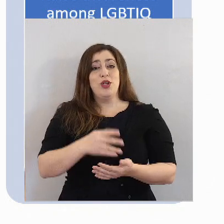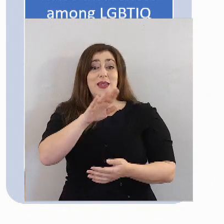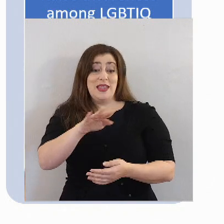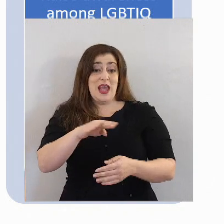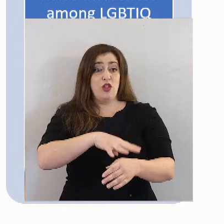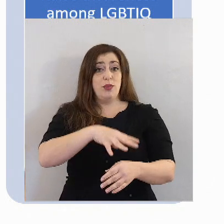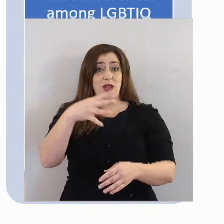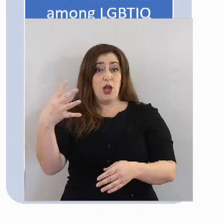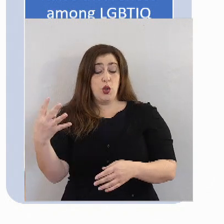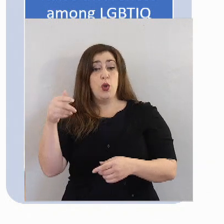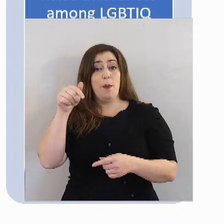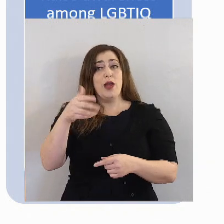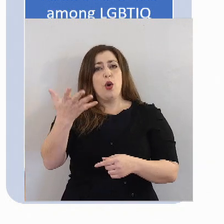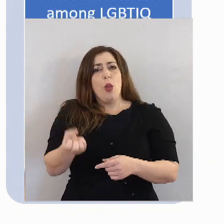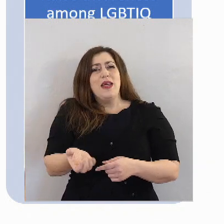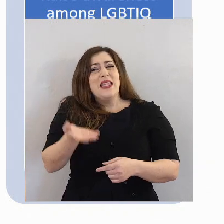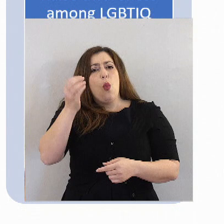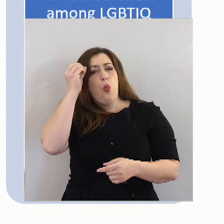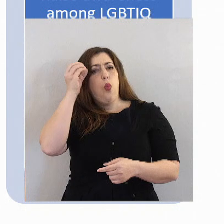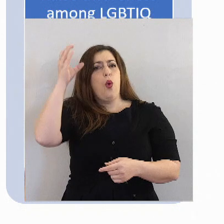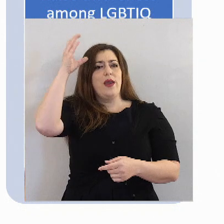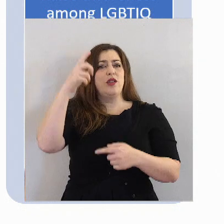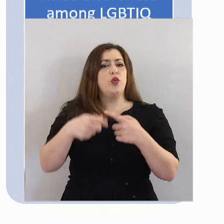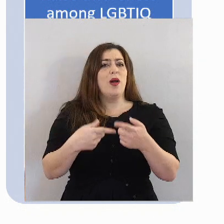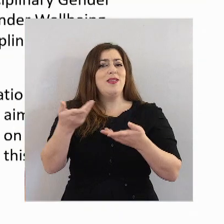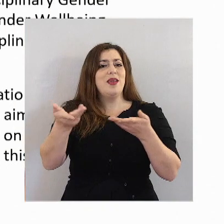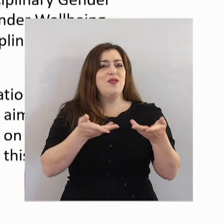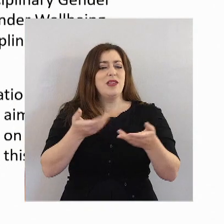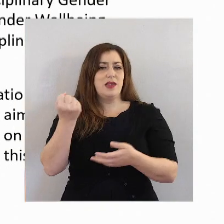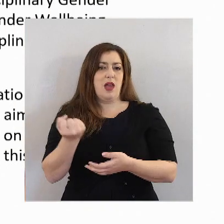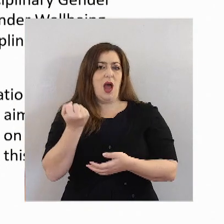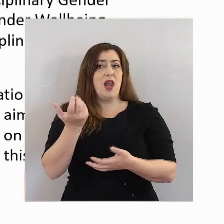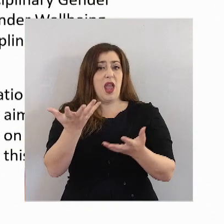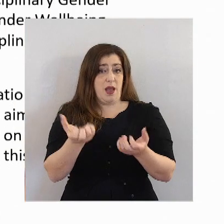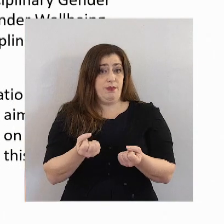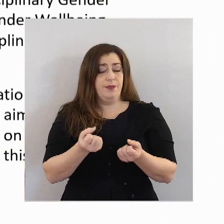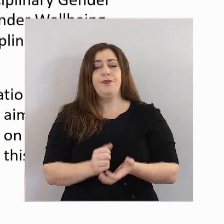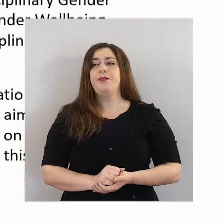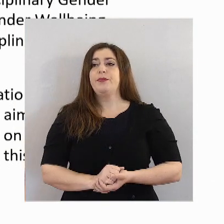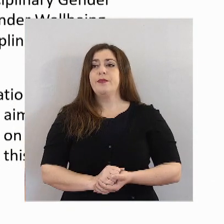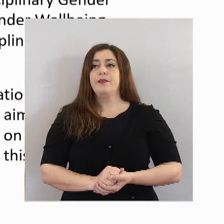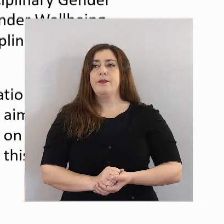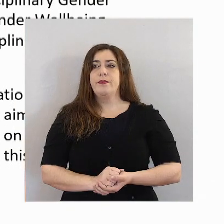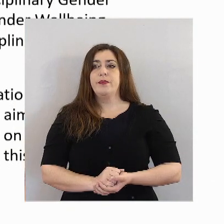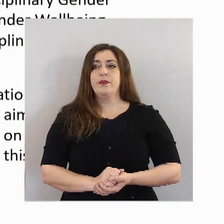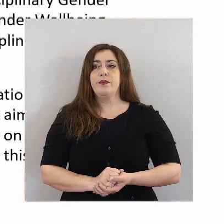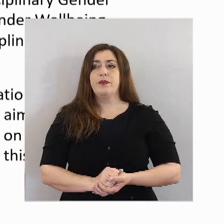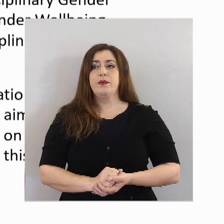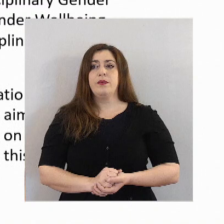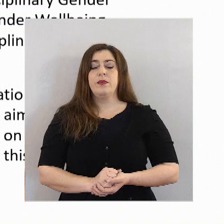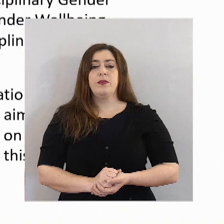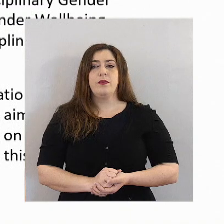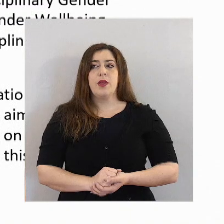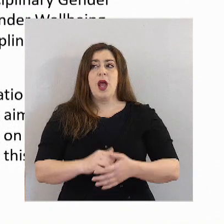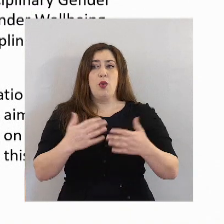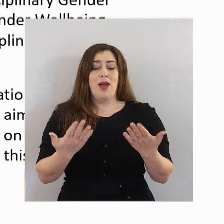health risks and health services. We aimed to address these objectives through a number